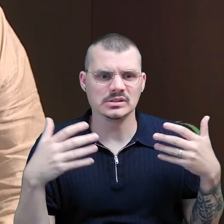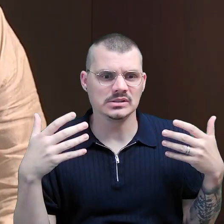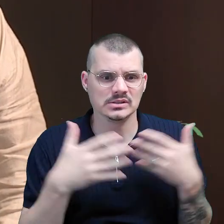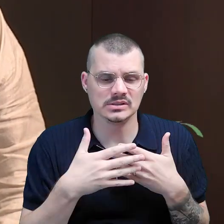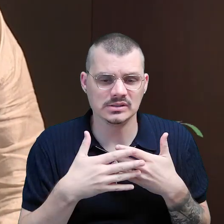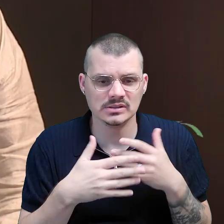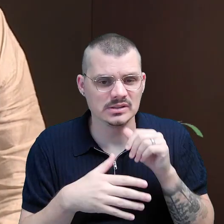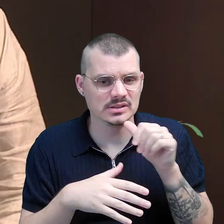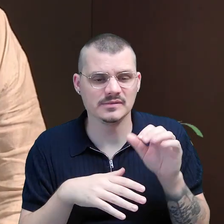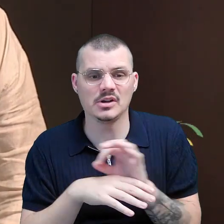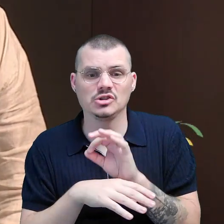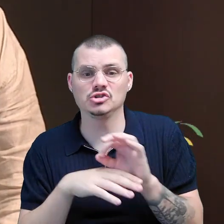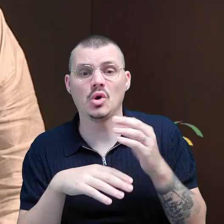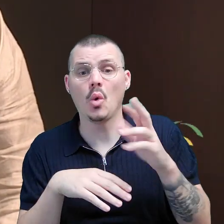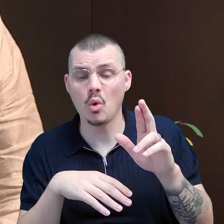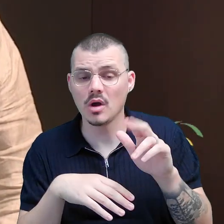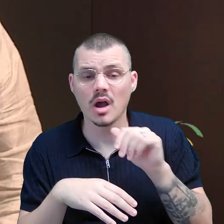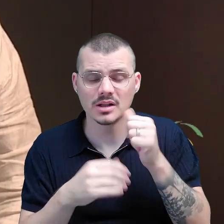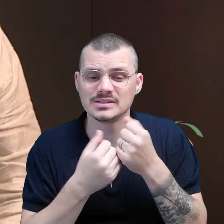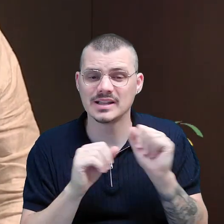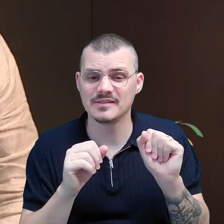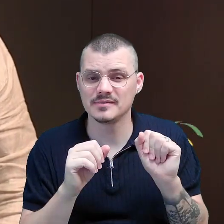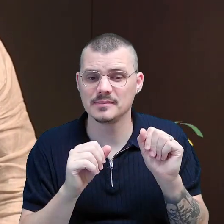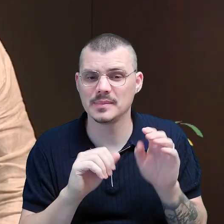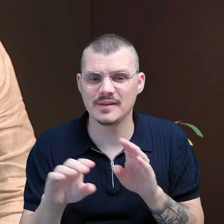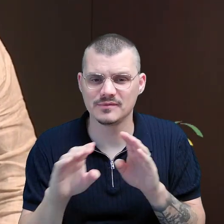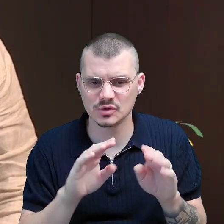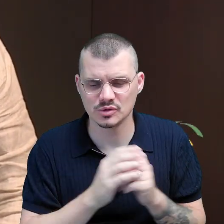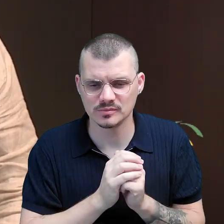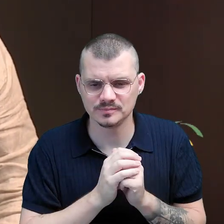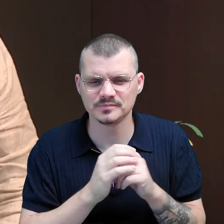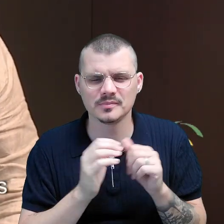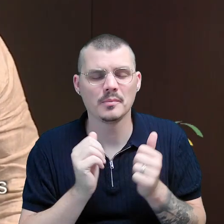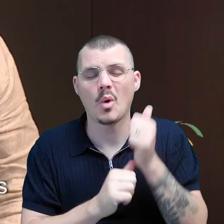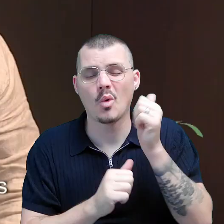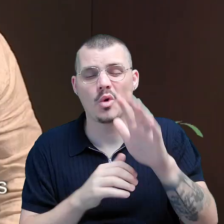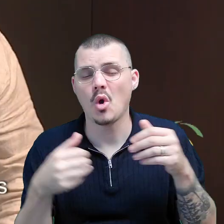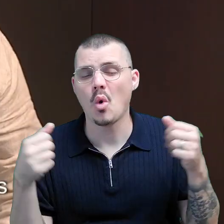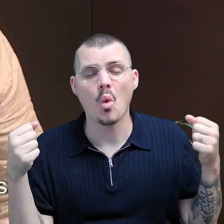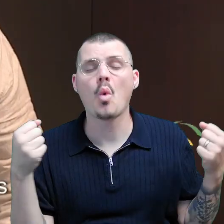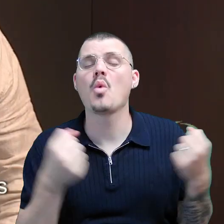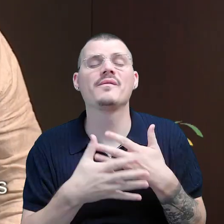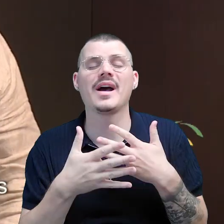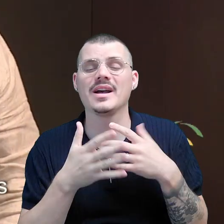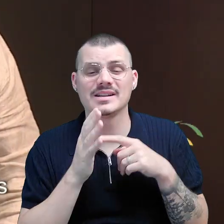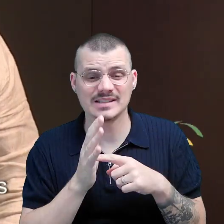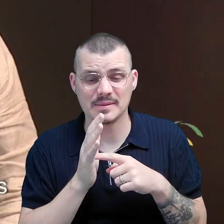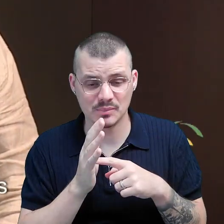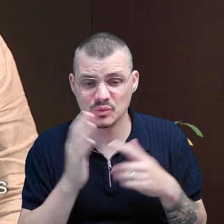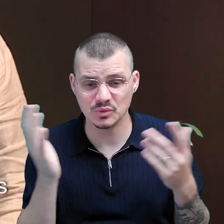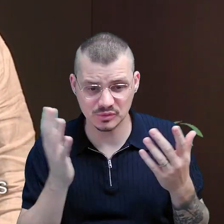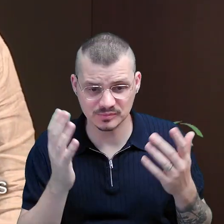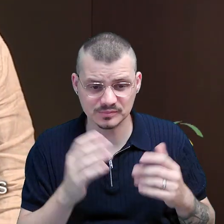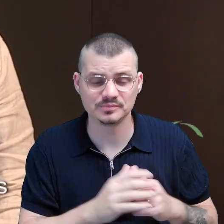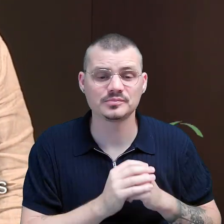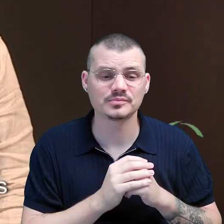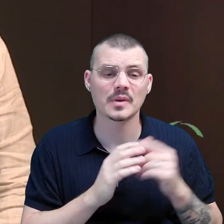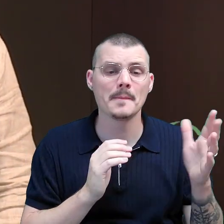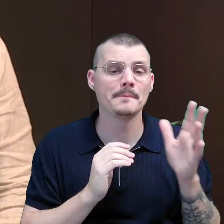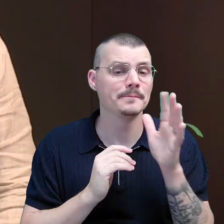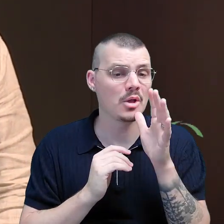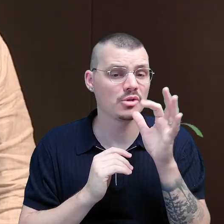distress, dysfunction, or unsafe behavior. And the most horrifying example